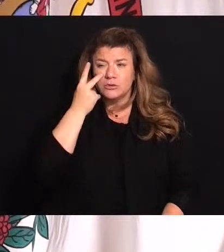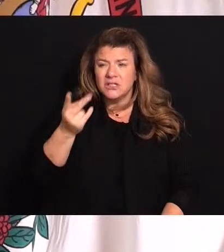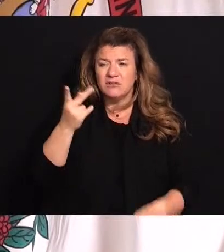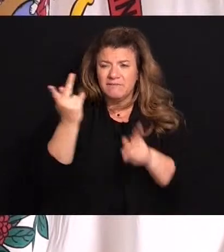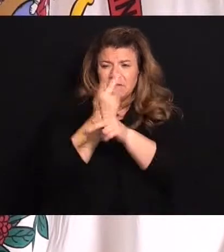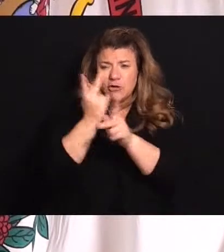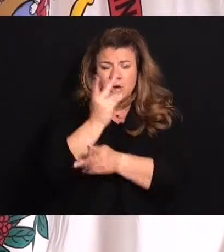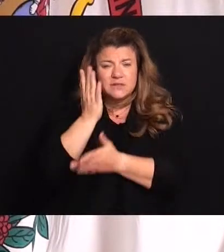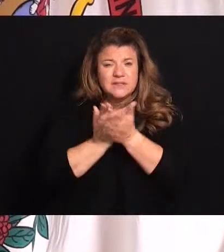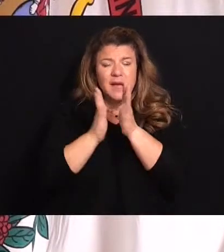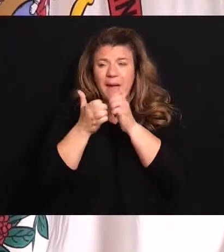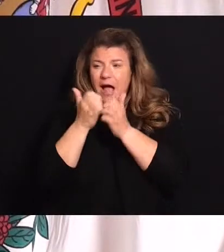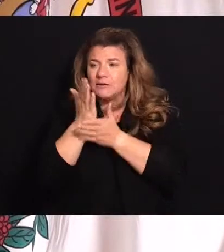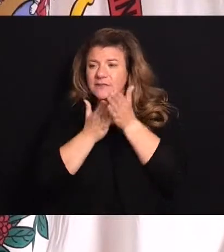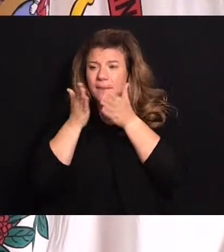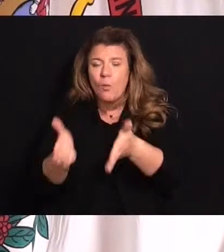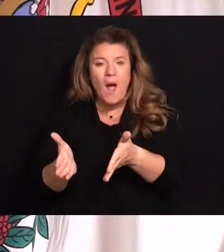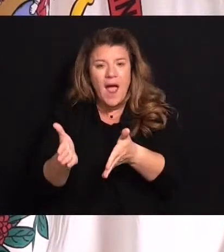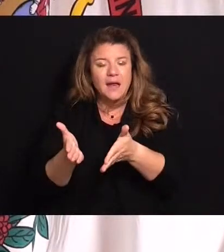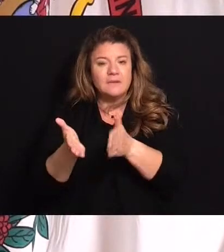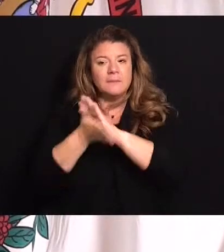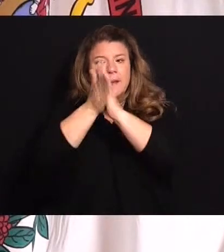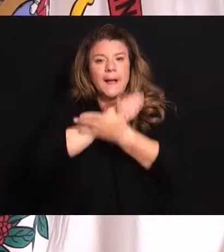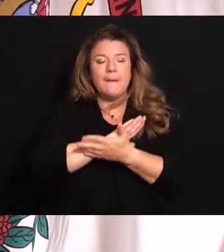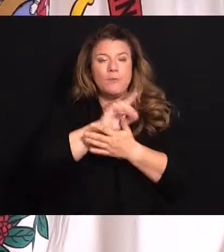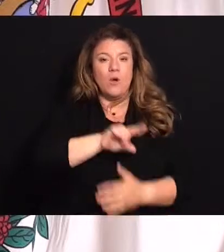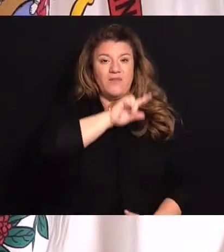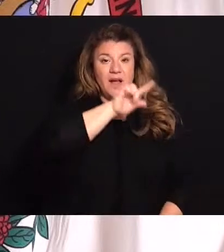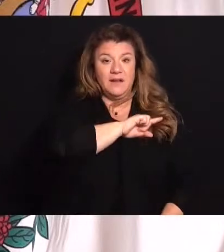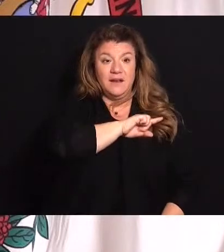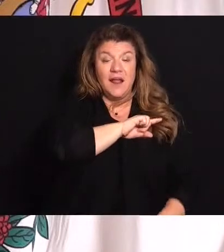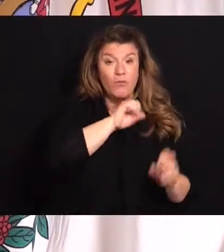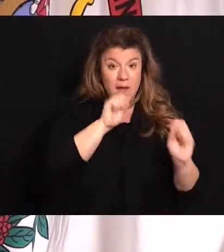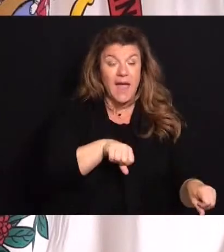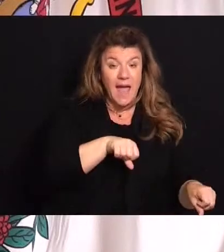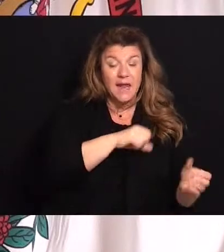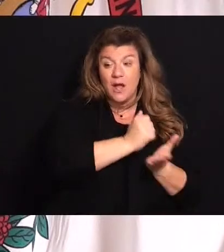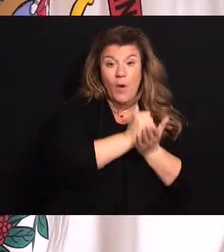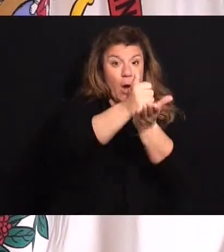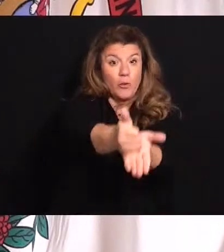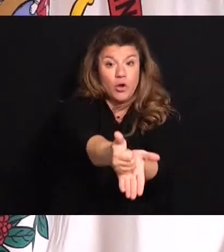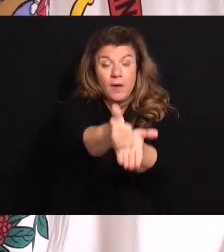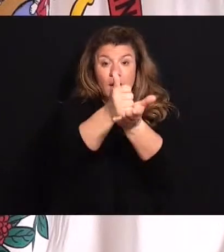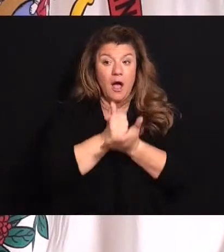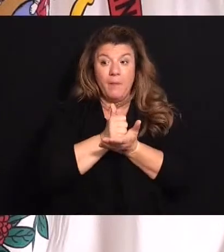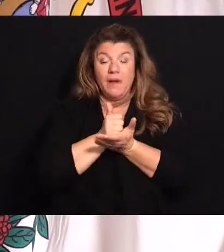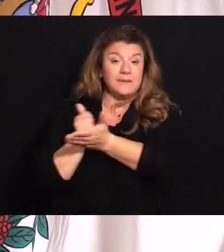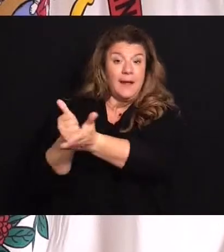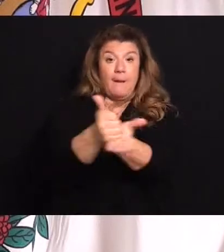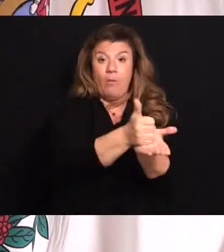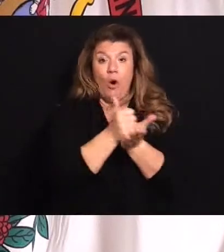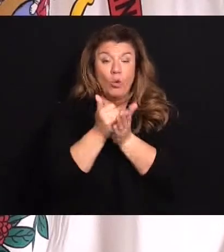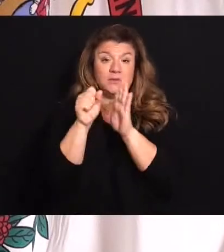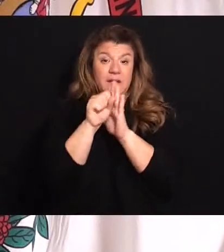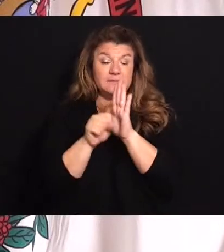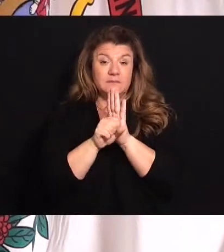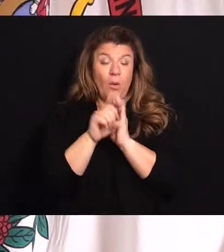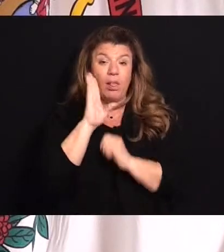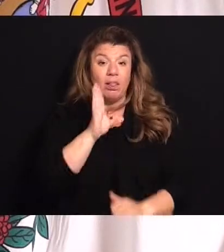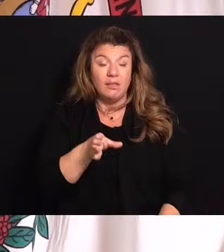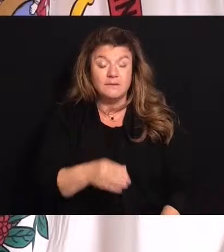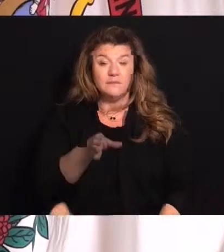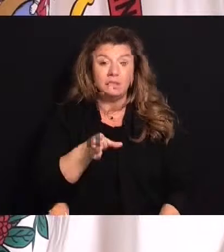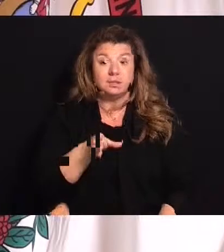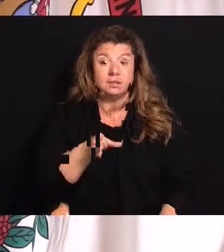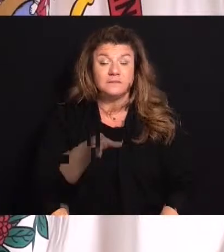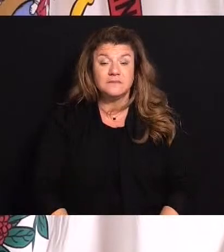way, somehow, get you qualified. And if we can, it'll help you, it'll help all of us in the state of West Virginia and everything, because we want